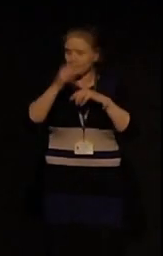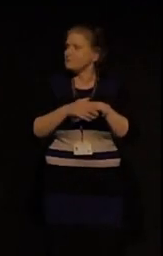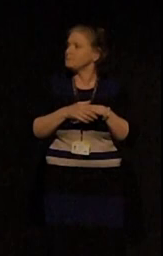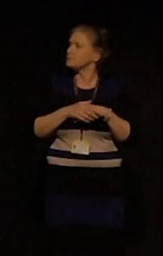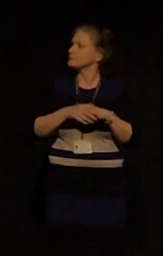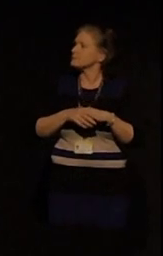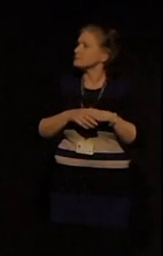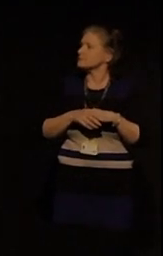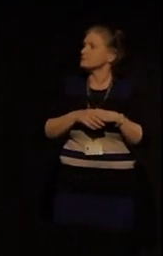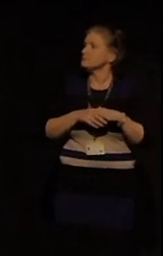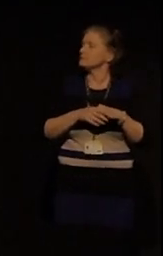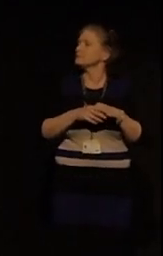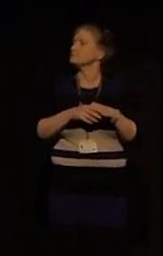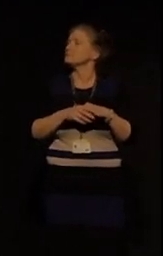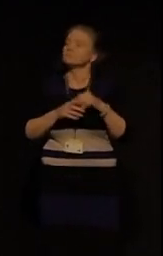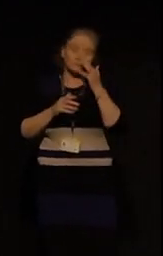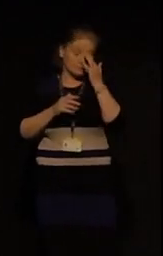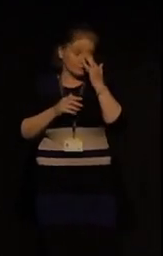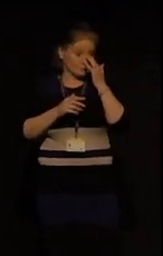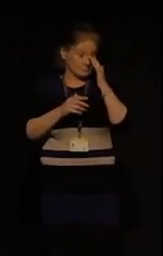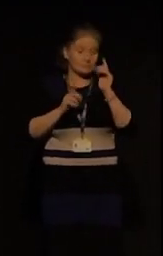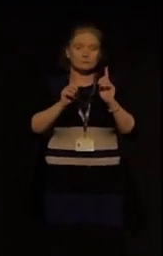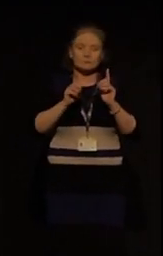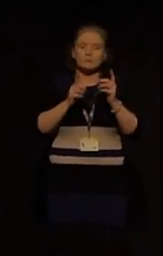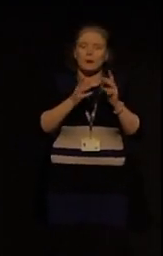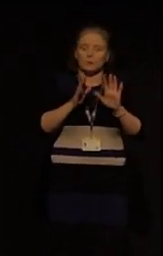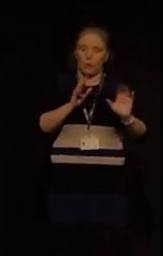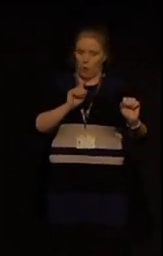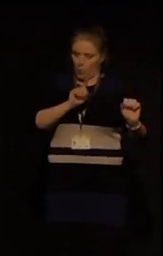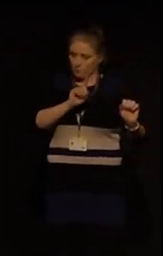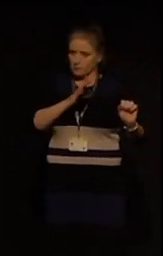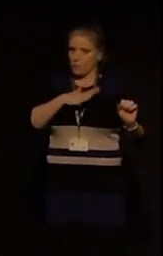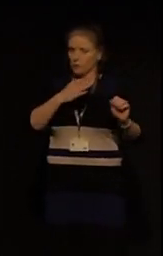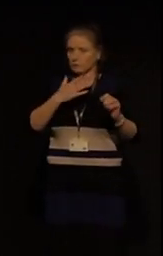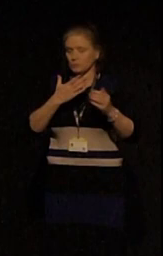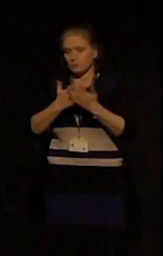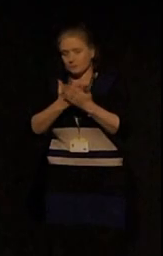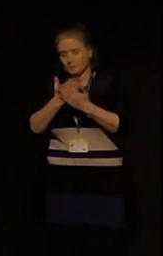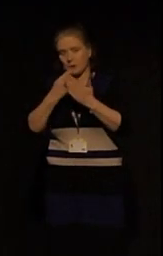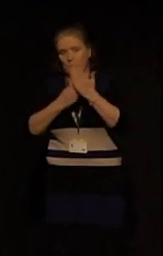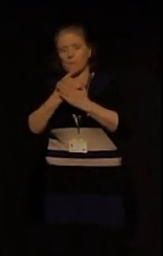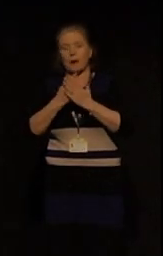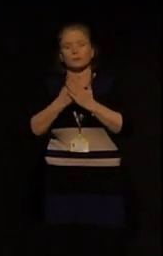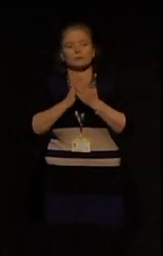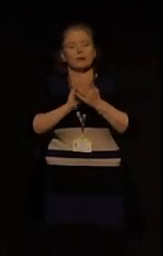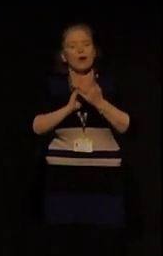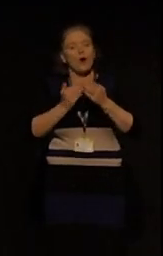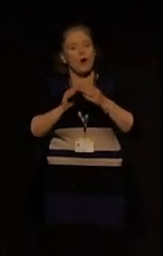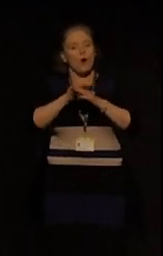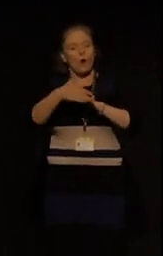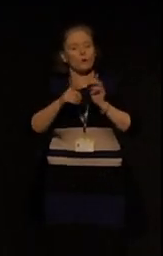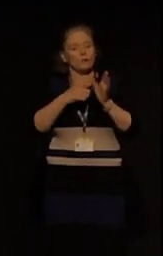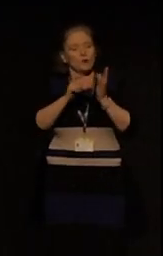Before I get into tinnitus, I want to talk to you about another debilitating condition that's often associated with tinnitus, and that's called